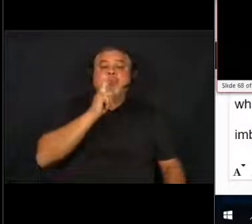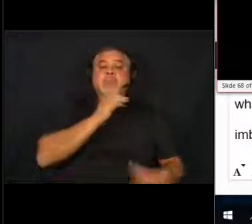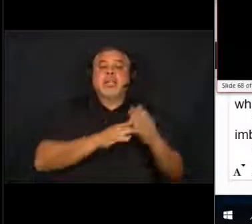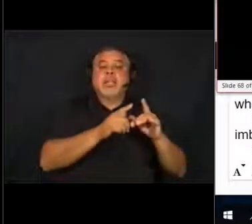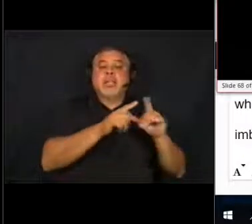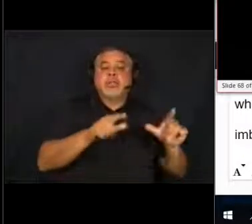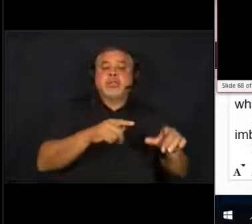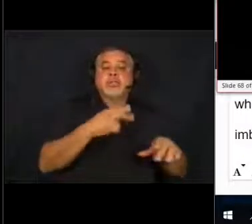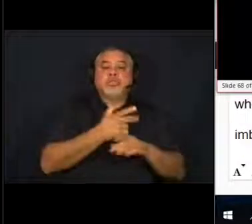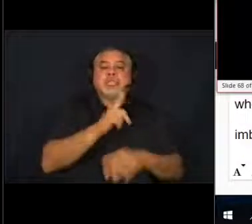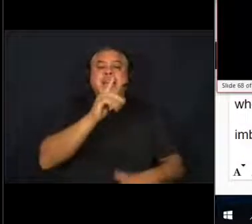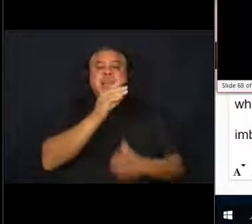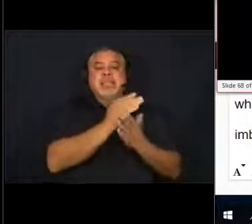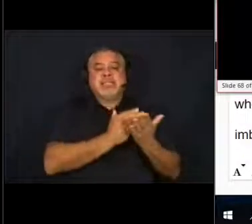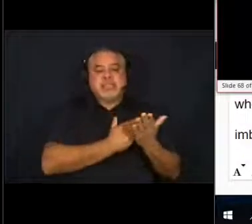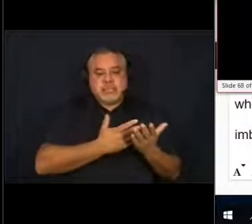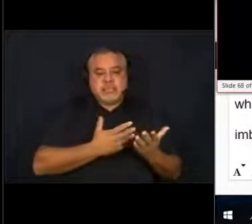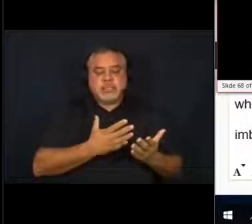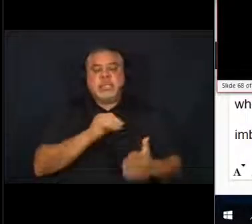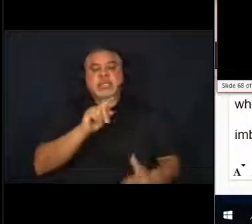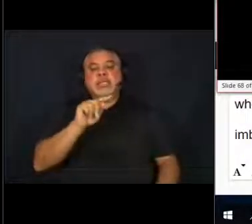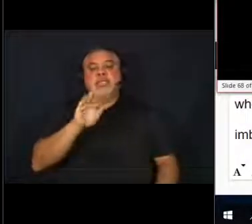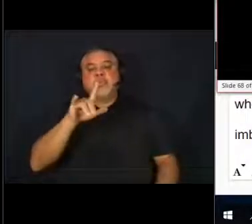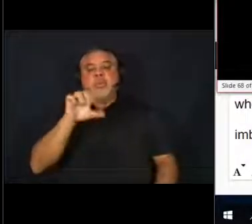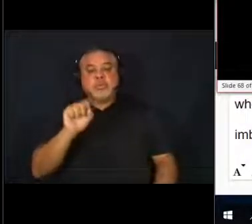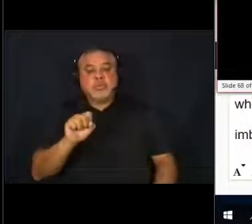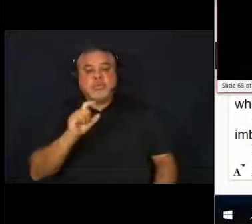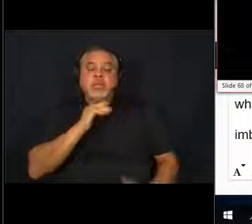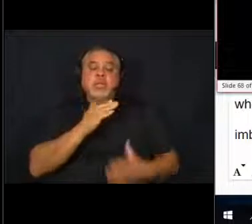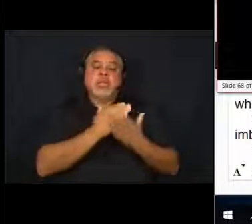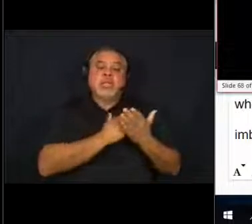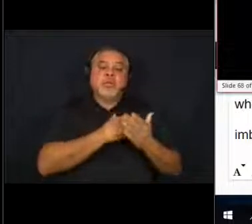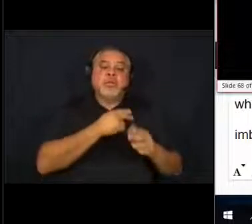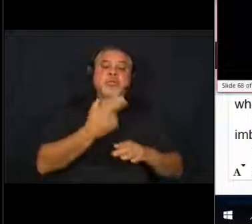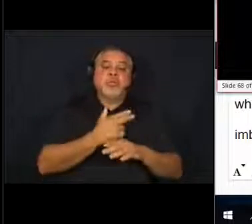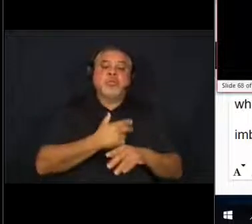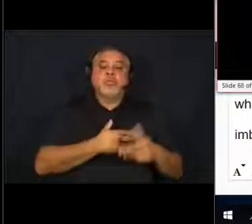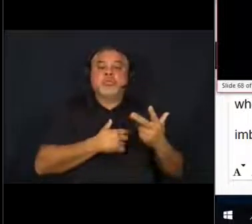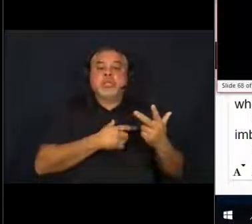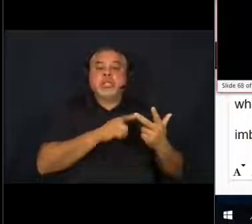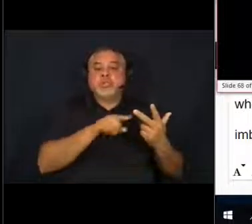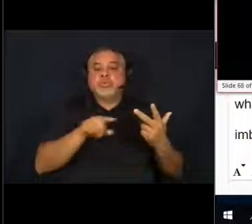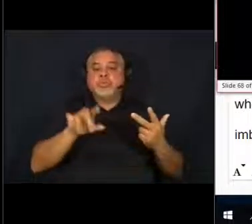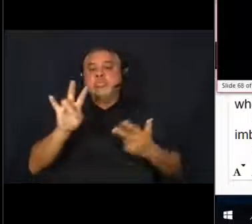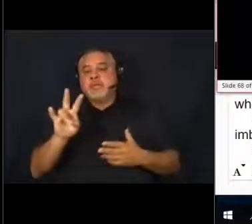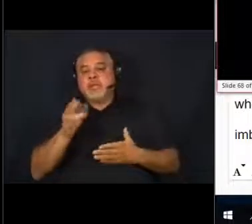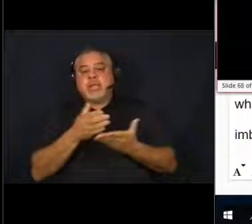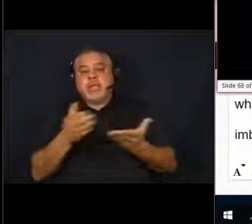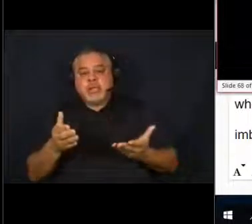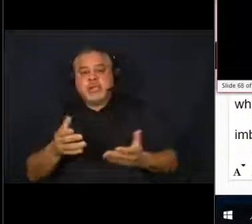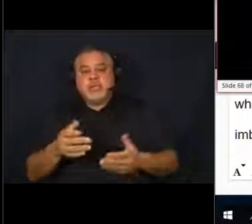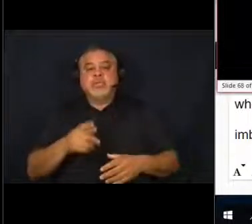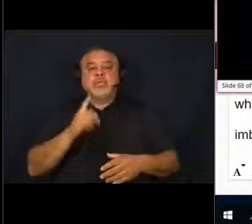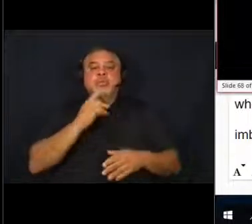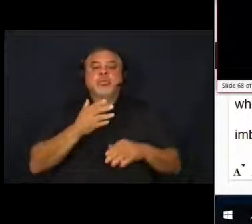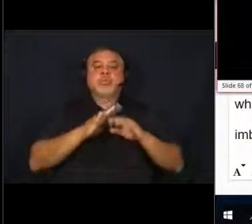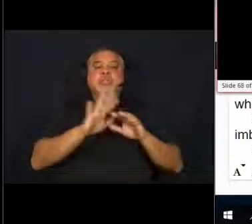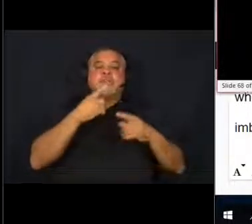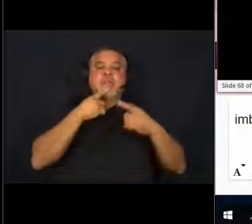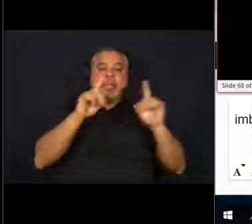using lists and tables. For lists, you want to use 3 to 7 items for increased effectiveness, and you